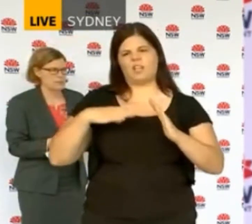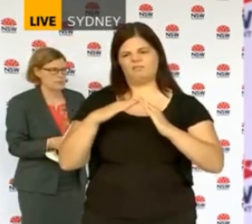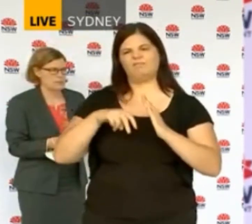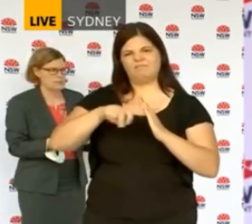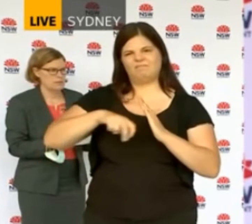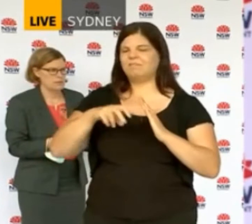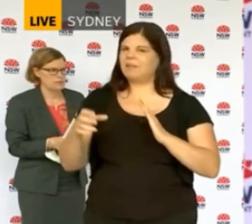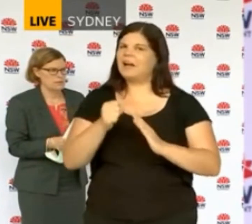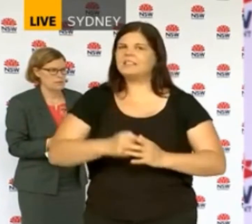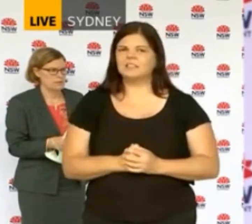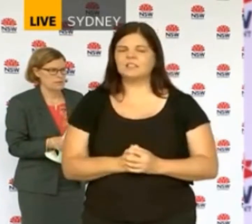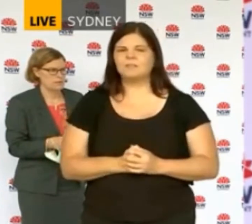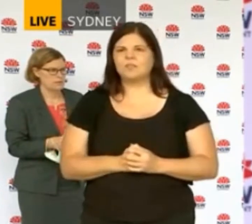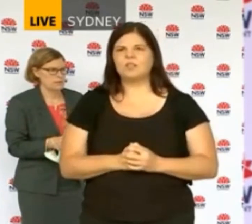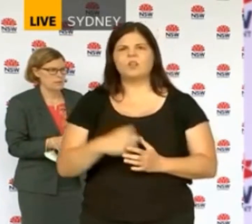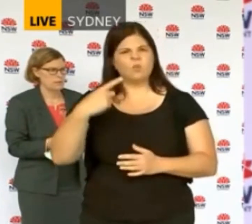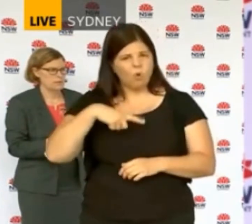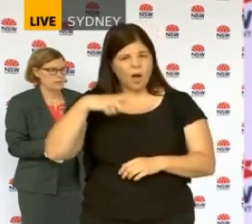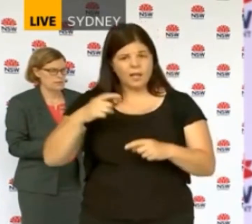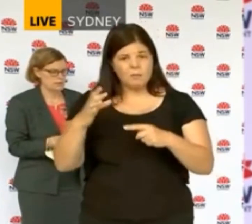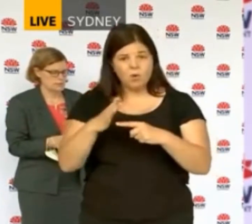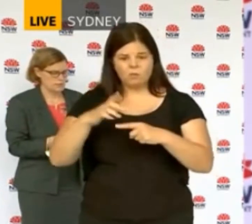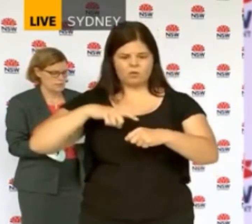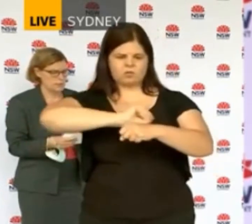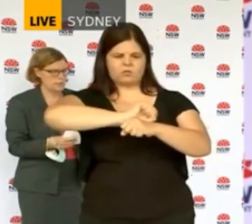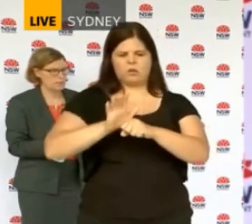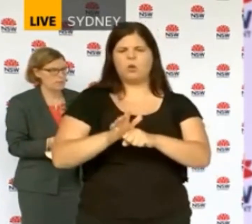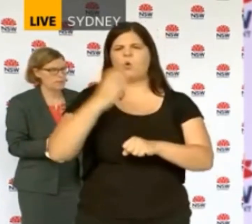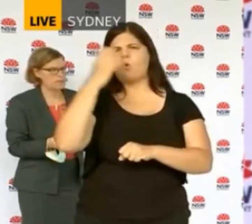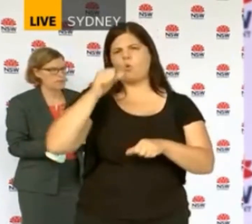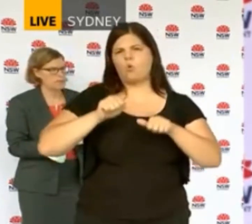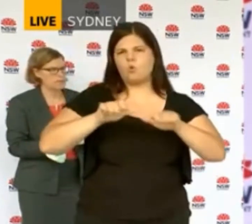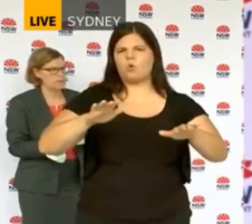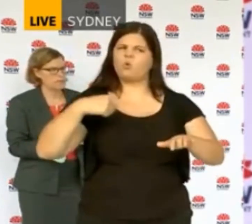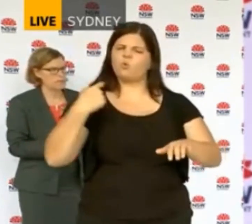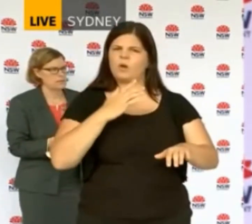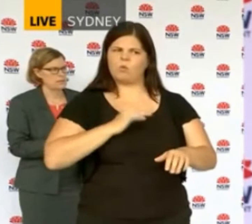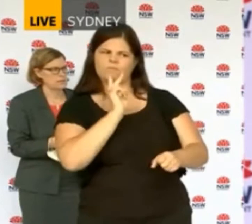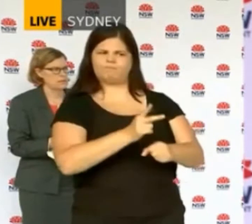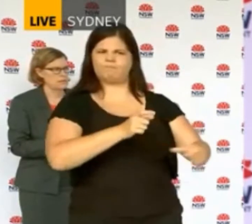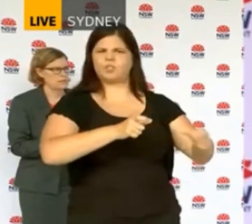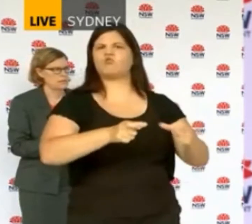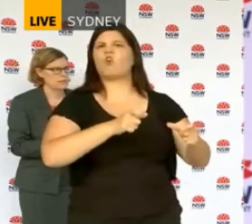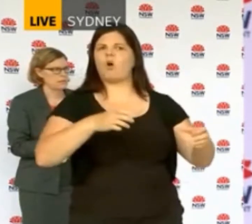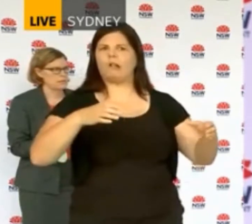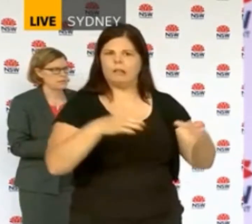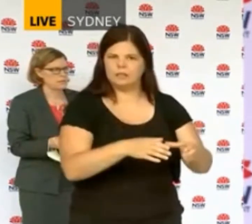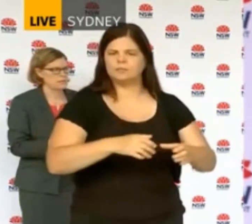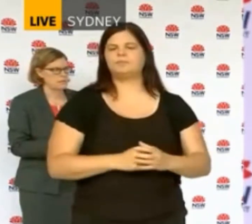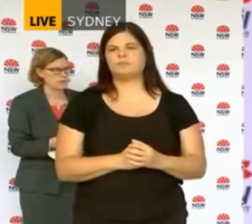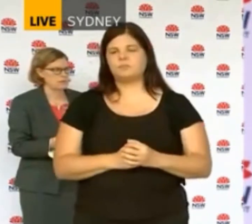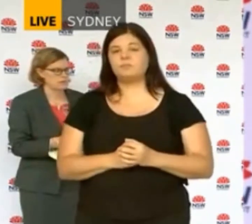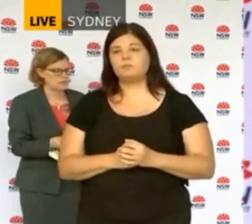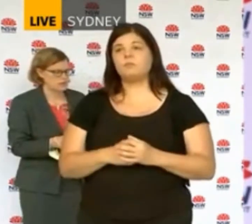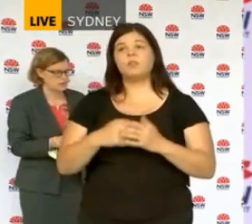this COVID plan. Now, for those that will be flying in, the same sort of arrangements at airports as we had